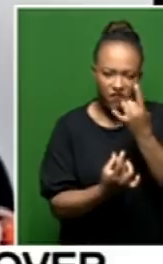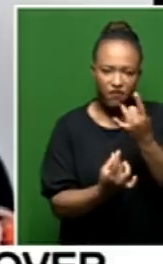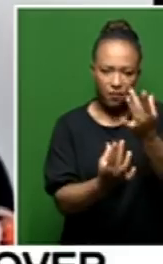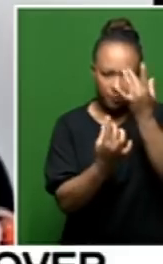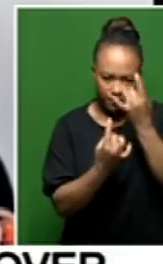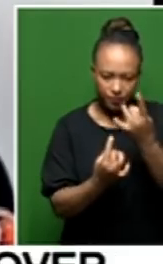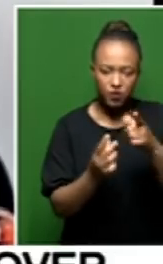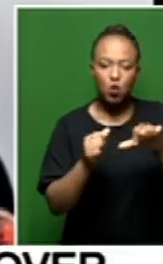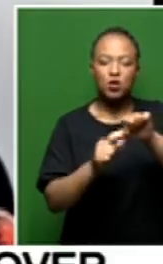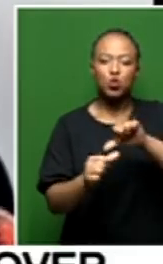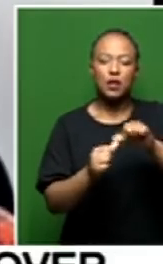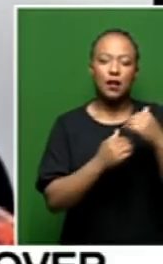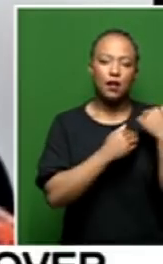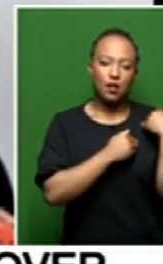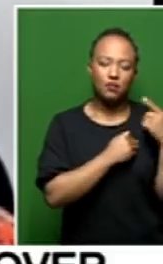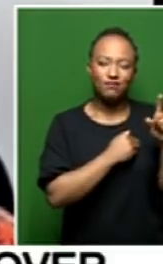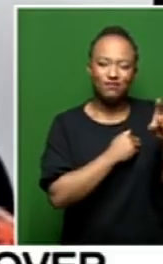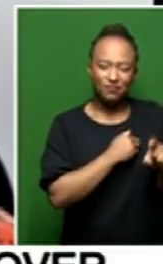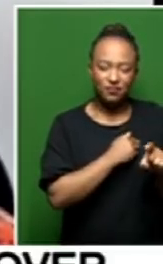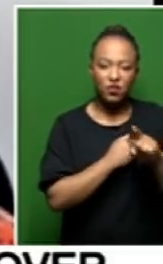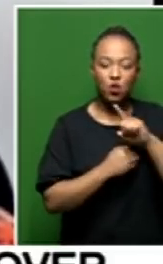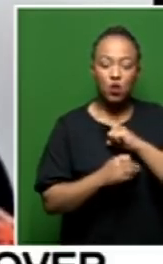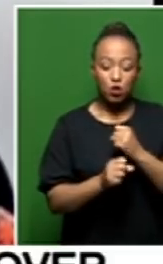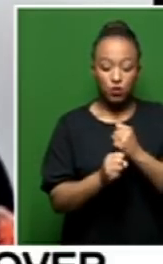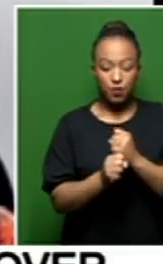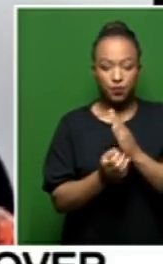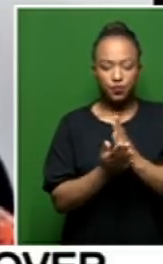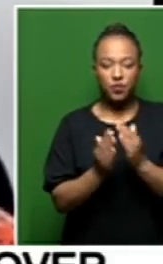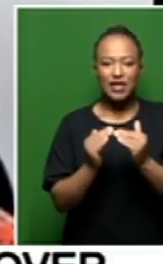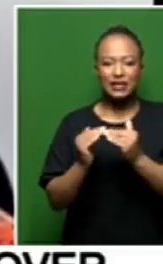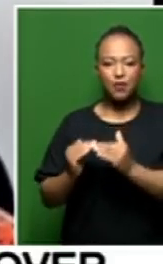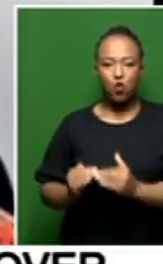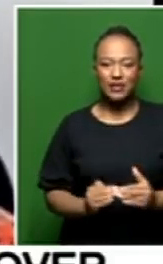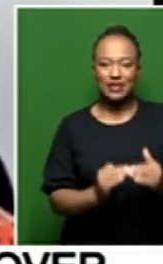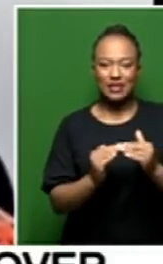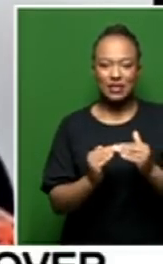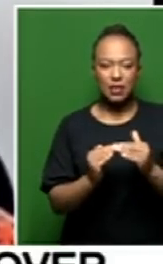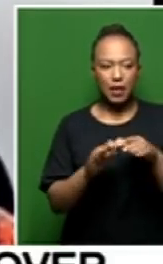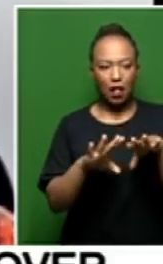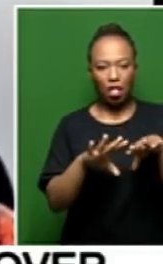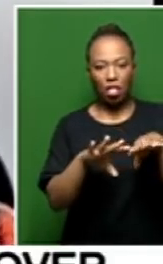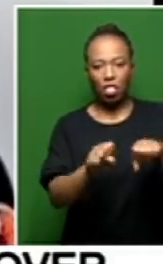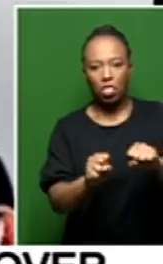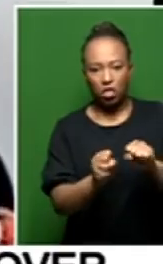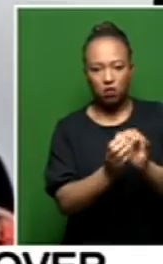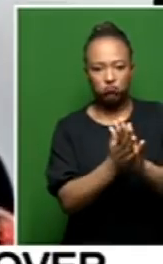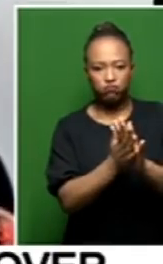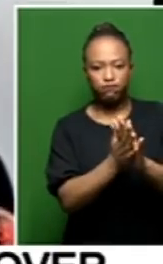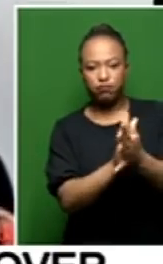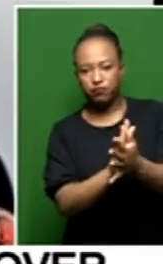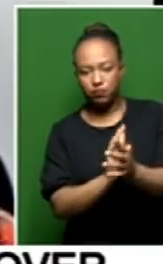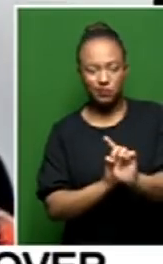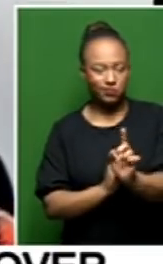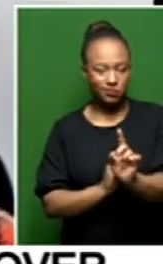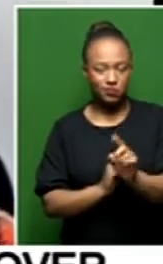of social accountability to make sure that democracy is not hijacked. And in this regard, we're